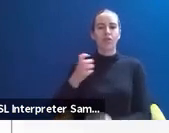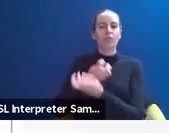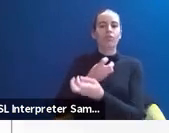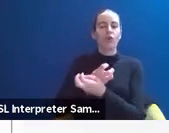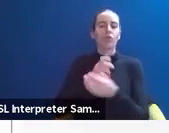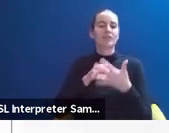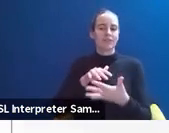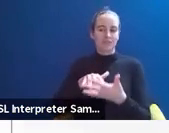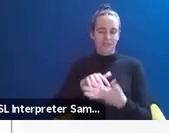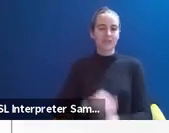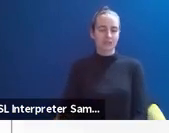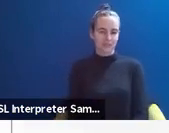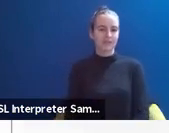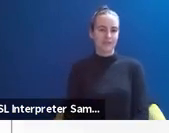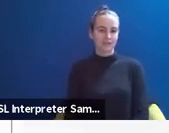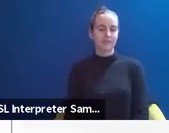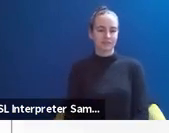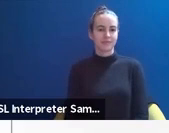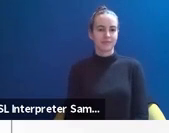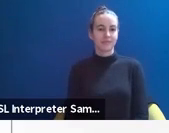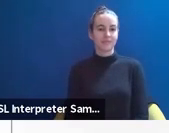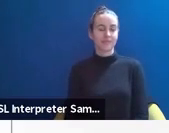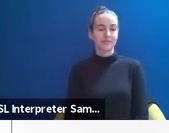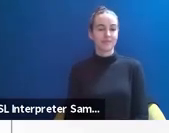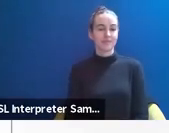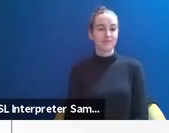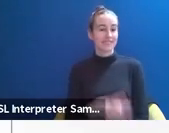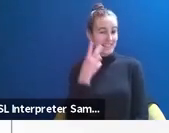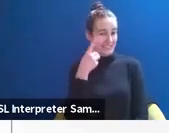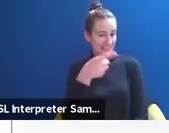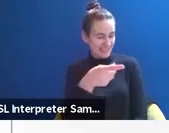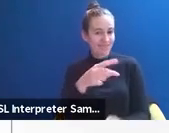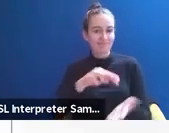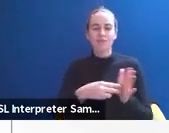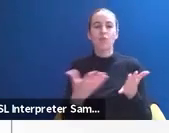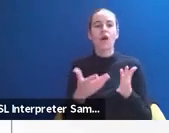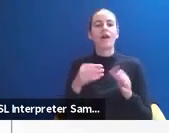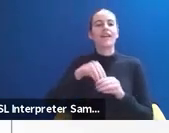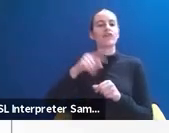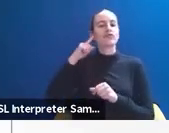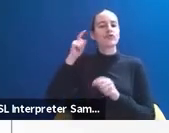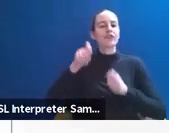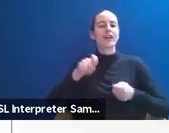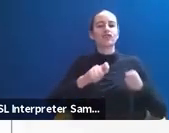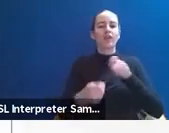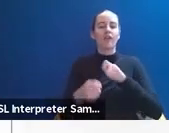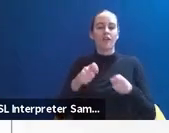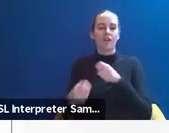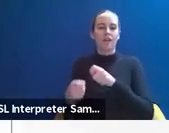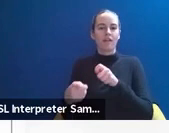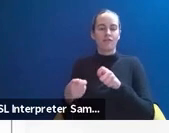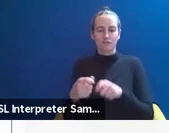this, what we can observe is that there can be changes to the inner ear across the spectrum of the